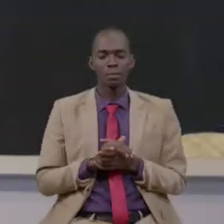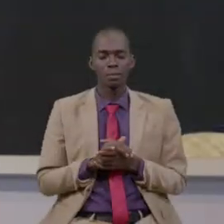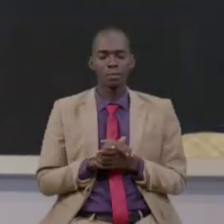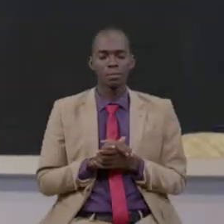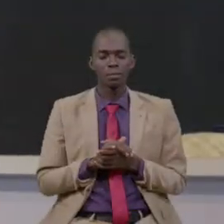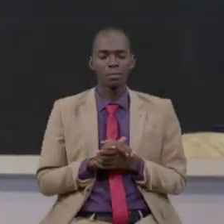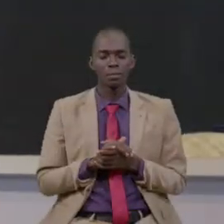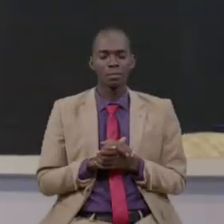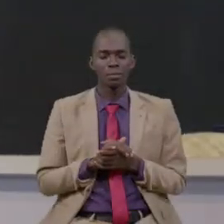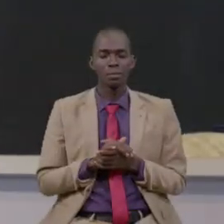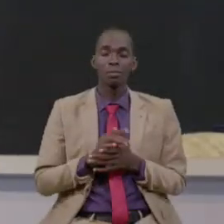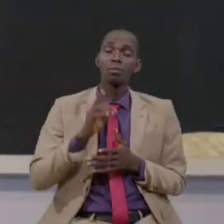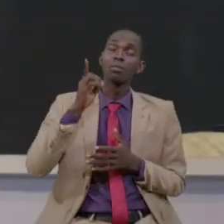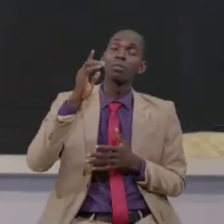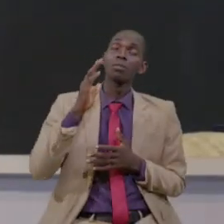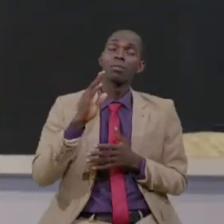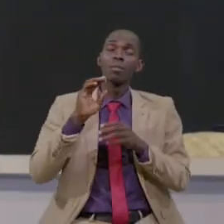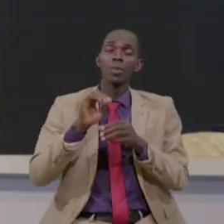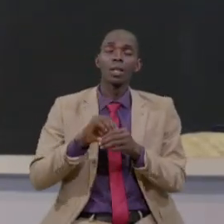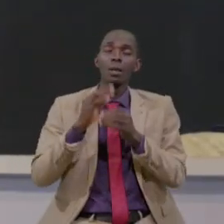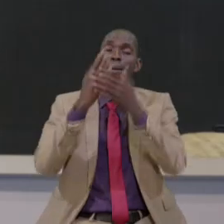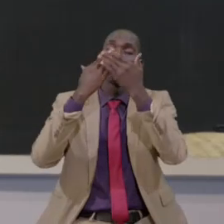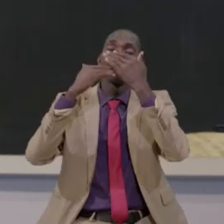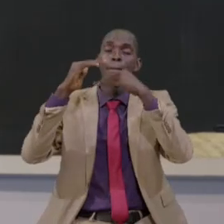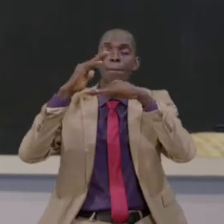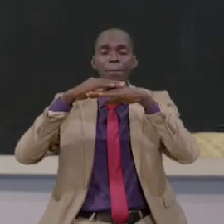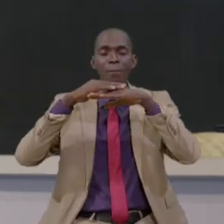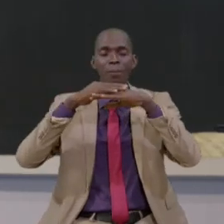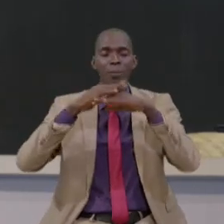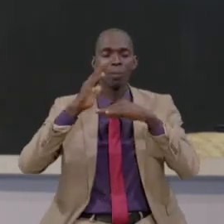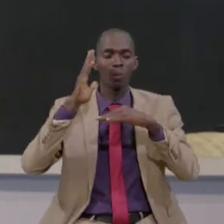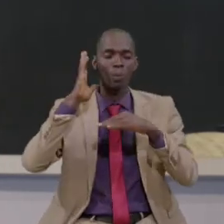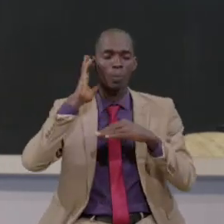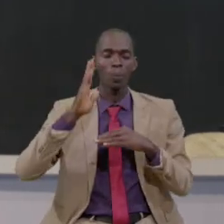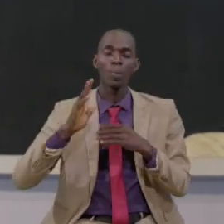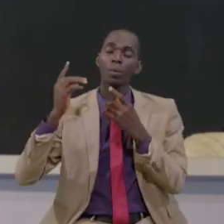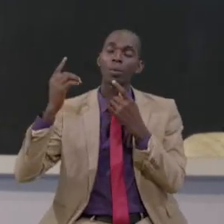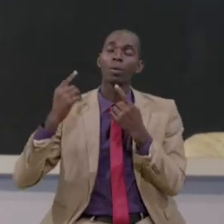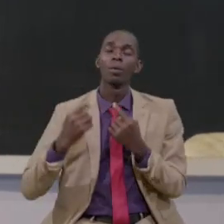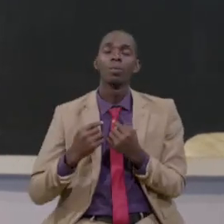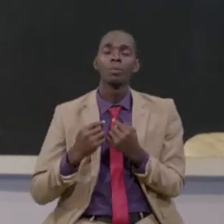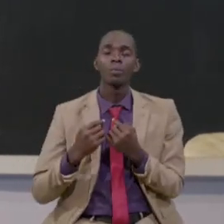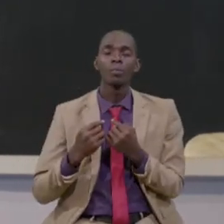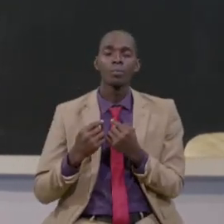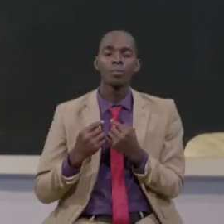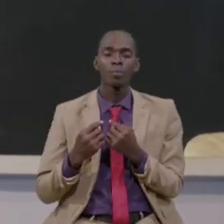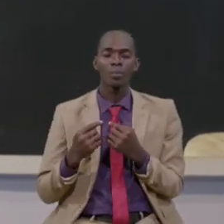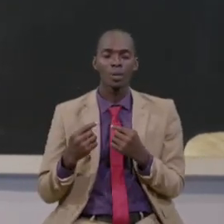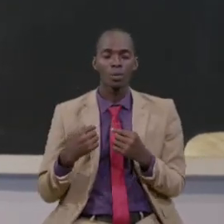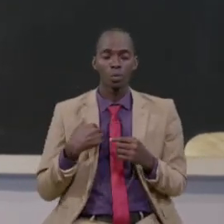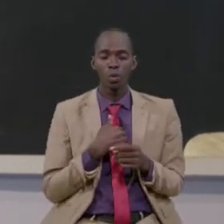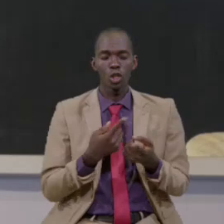God in heaven, we come like Hezekiah.